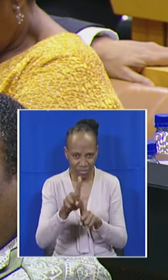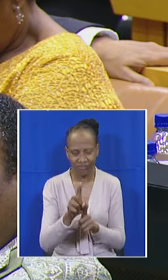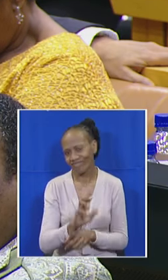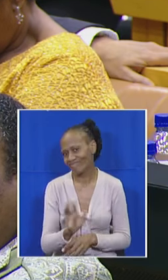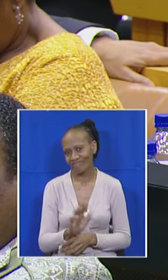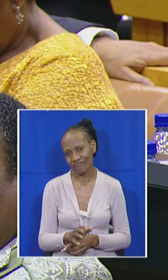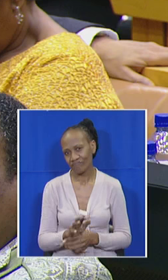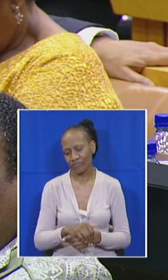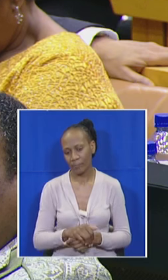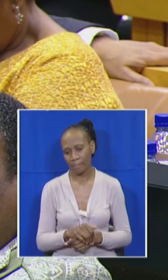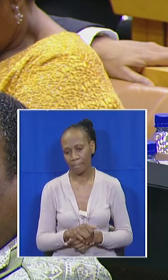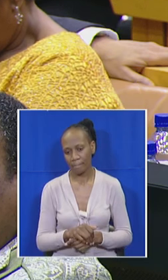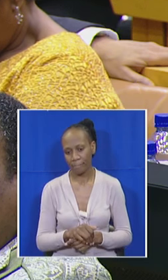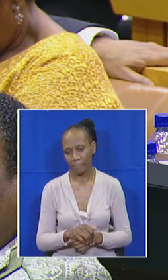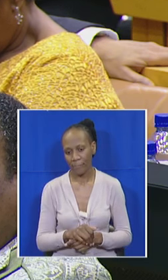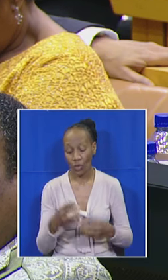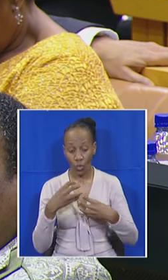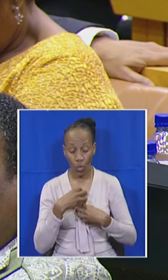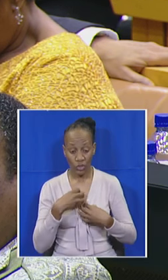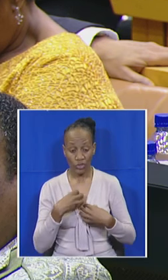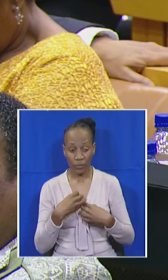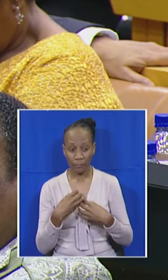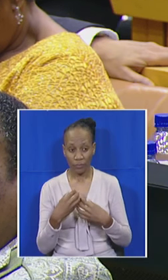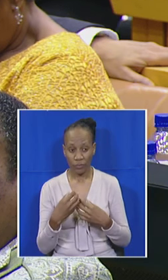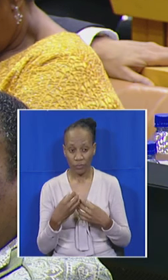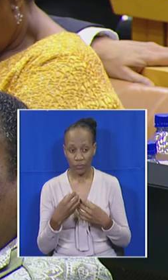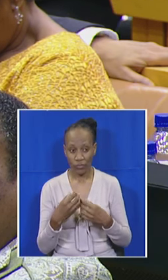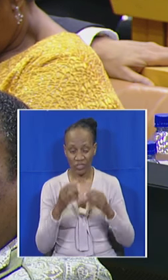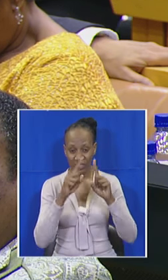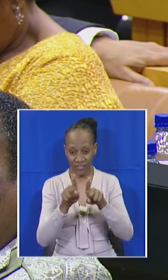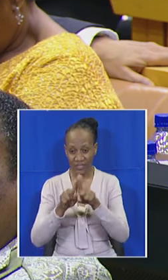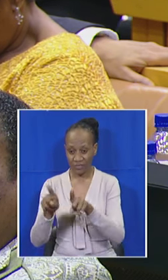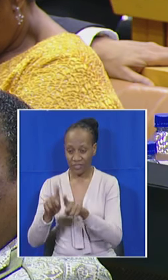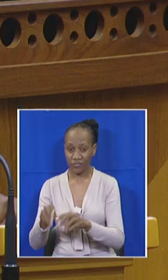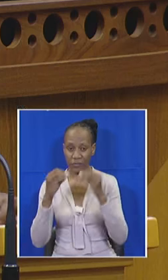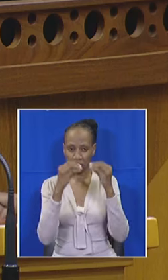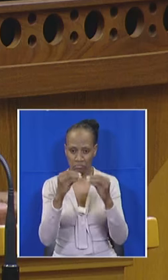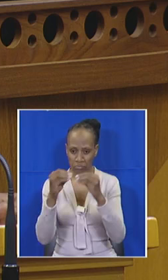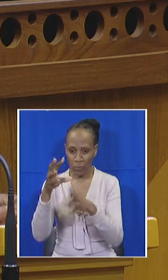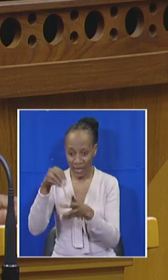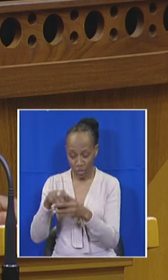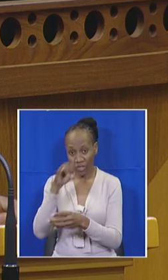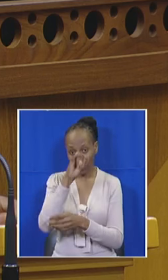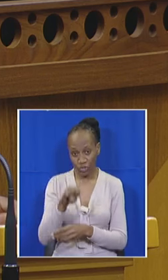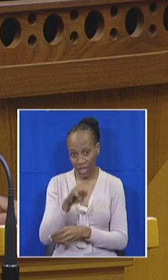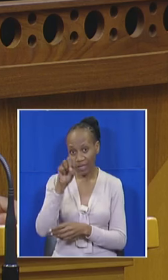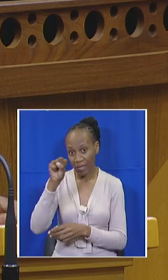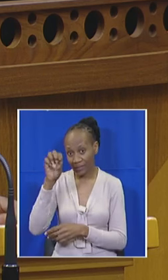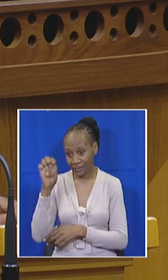The ownership figures of companies at the Johannesburg Stock Exchange